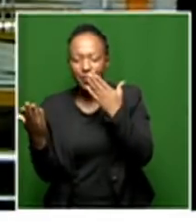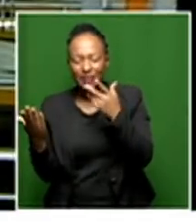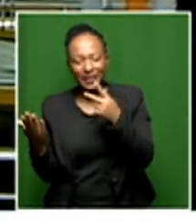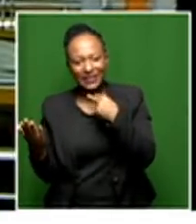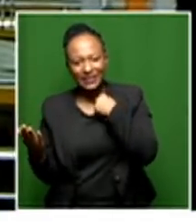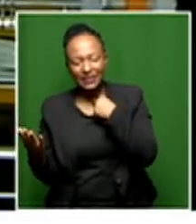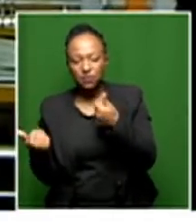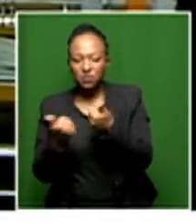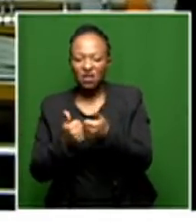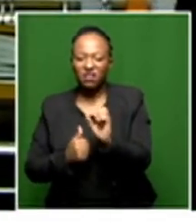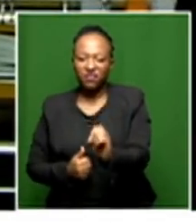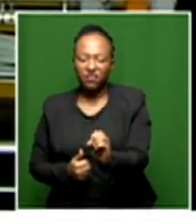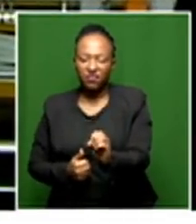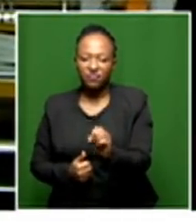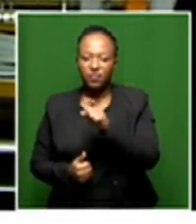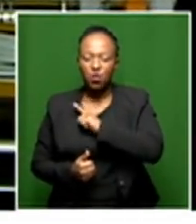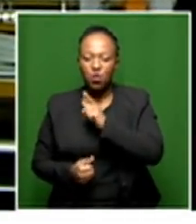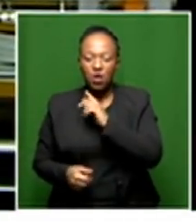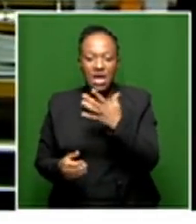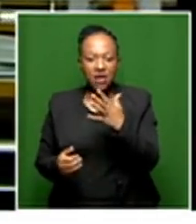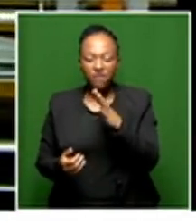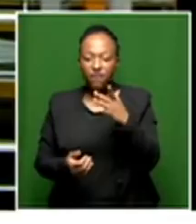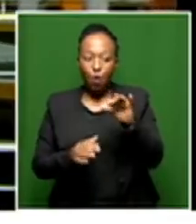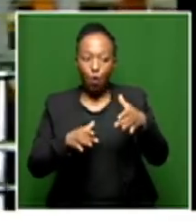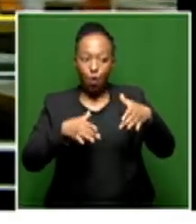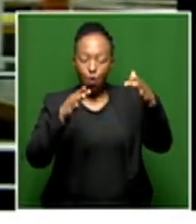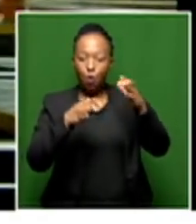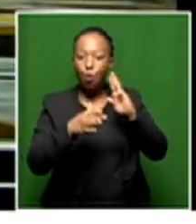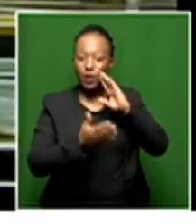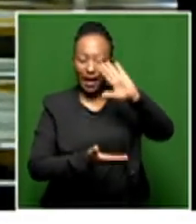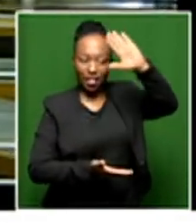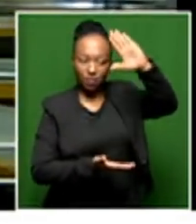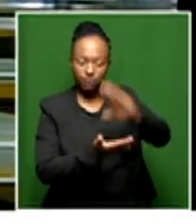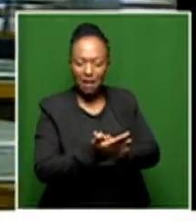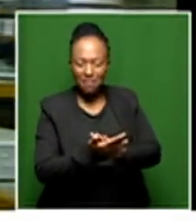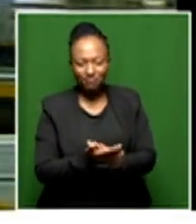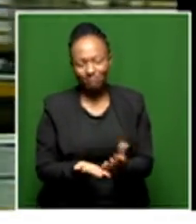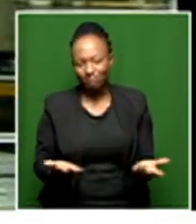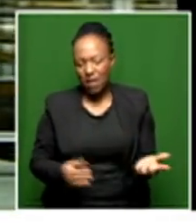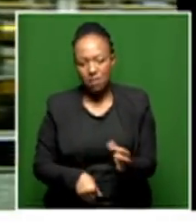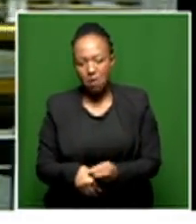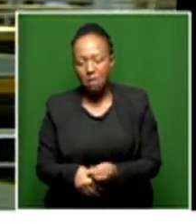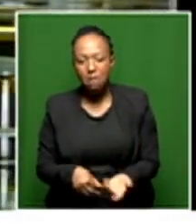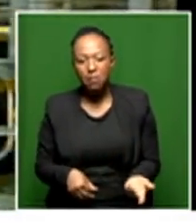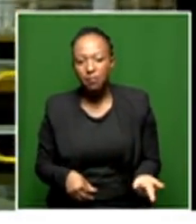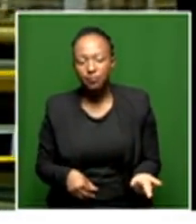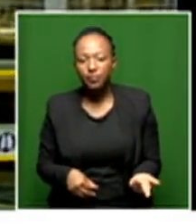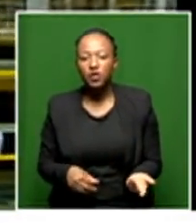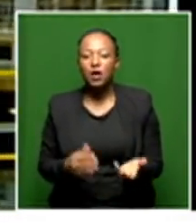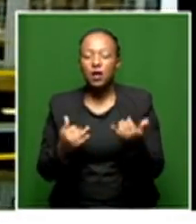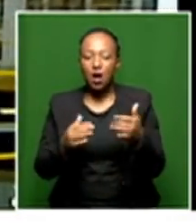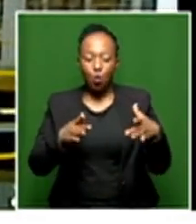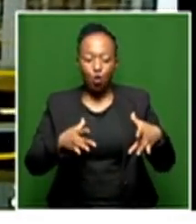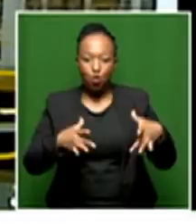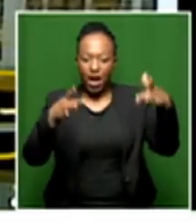challenged if we run out of capacity in our reservoirs. And hence, we run our